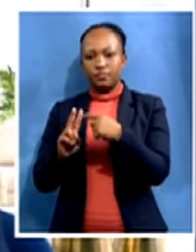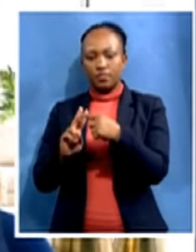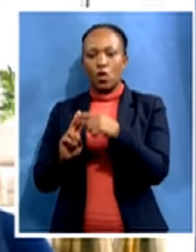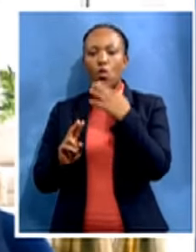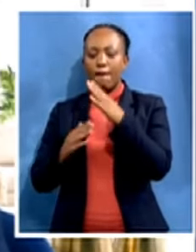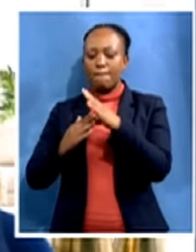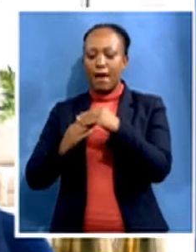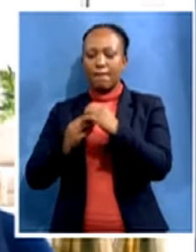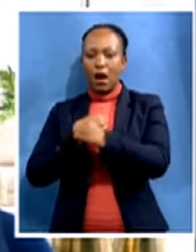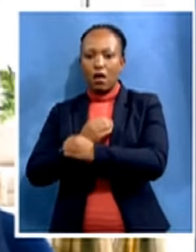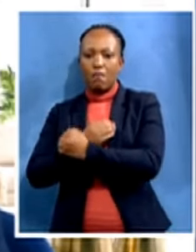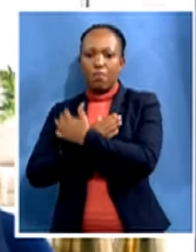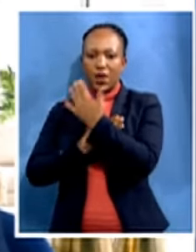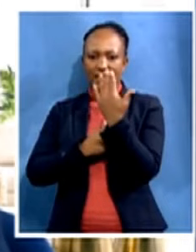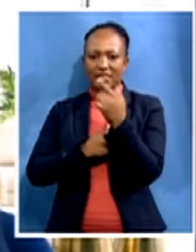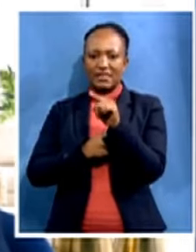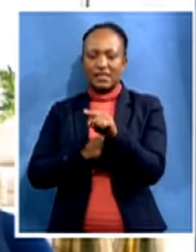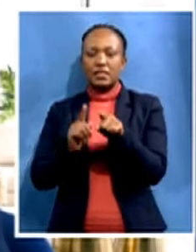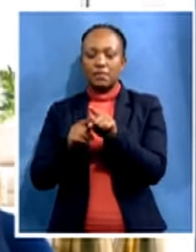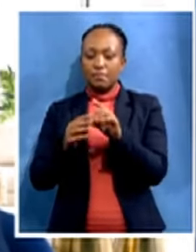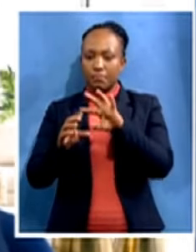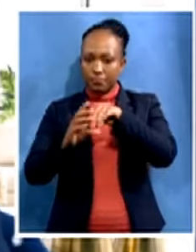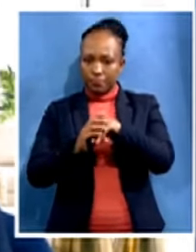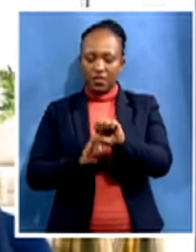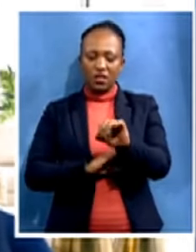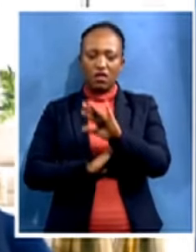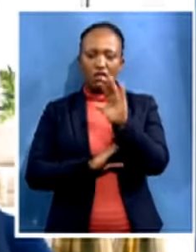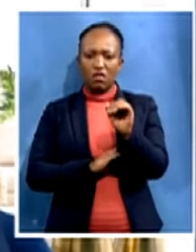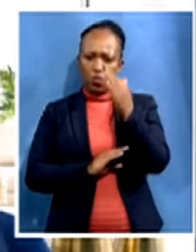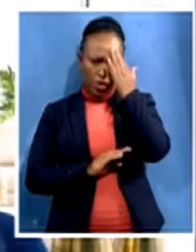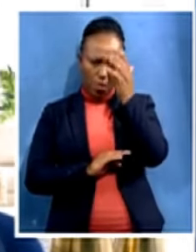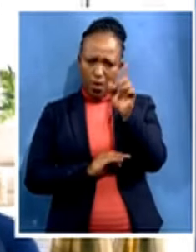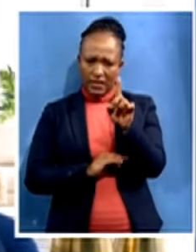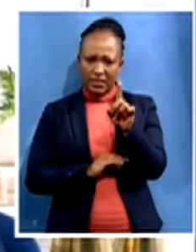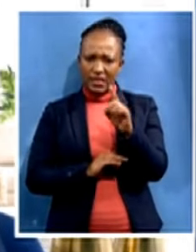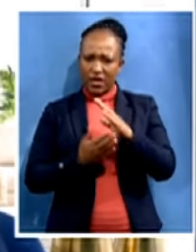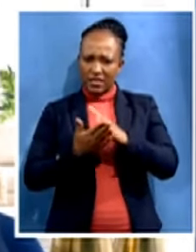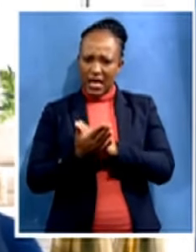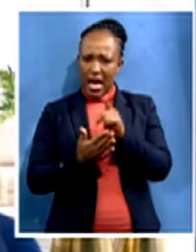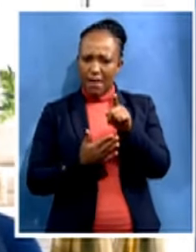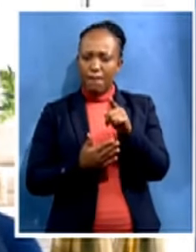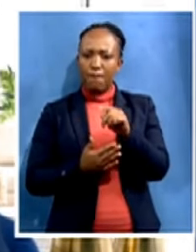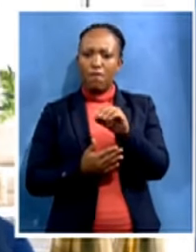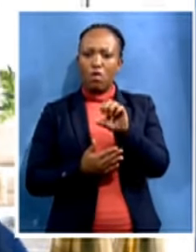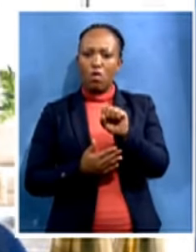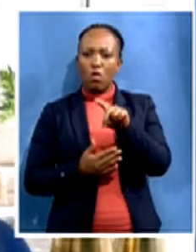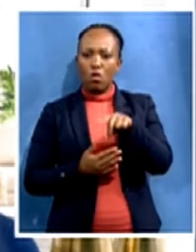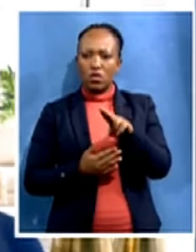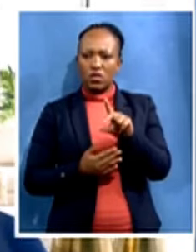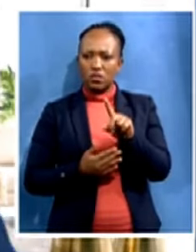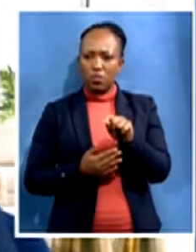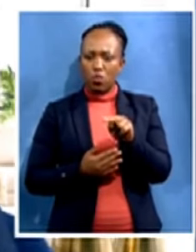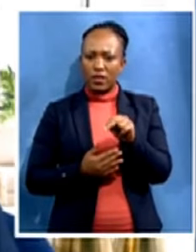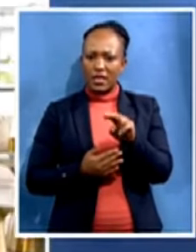South Africa. What do we know about Sinovac and Sputnik and their efficacy? All